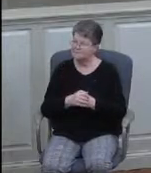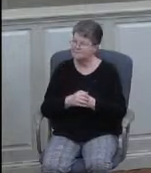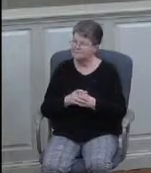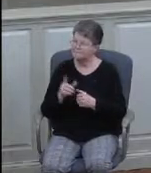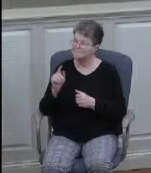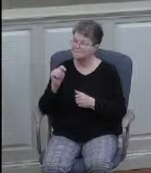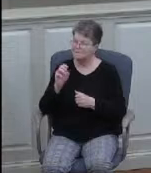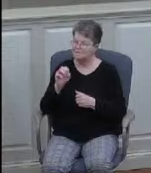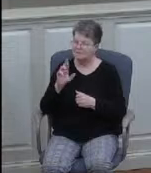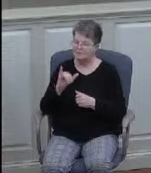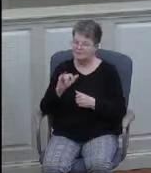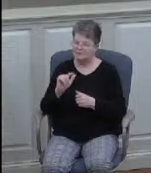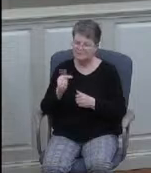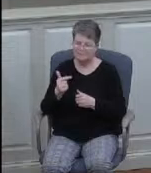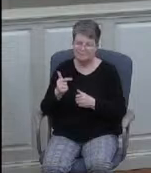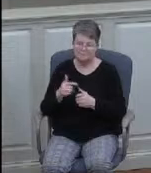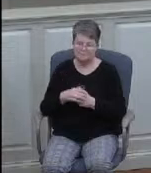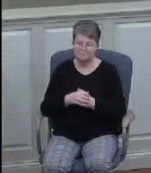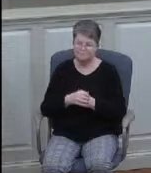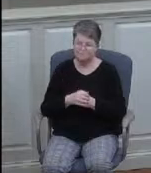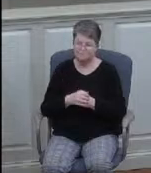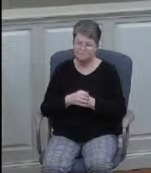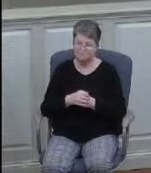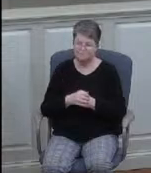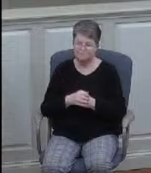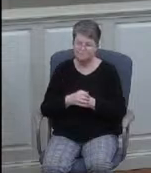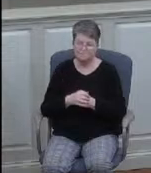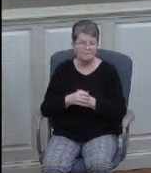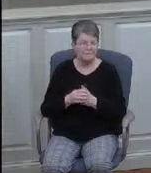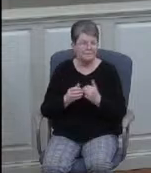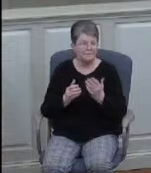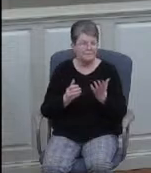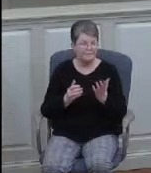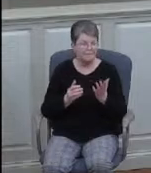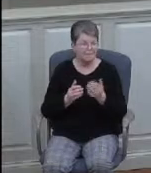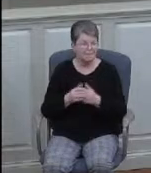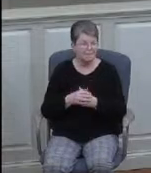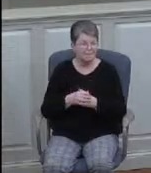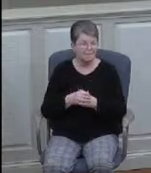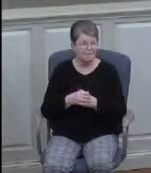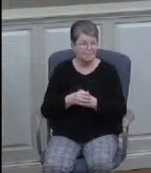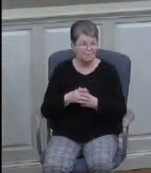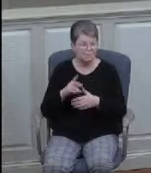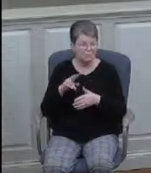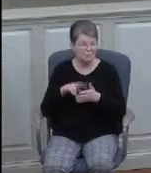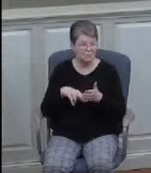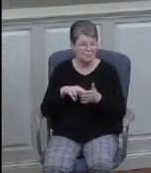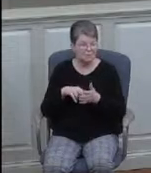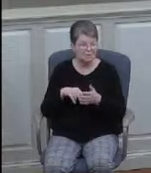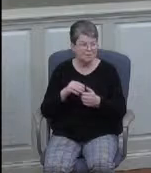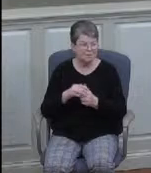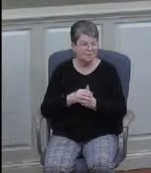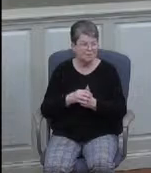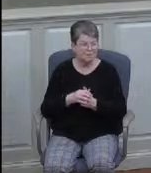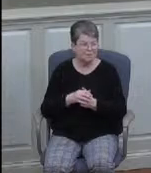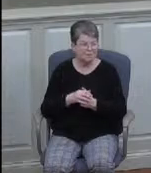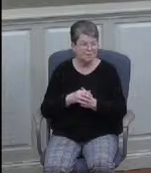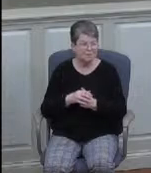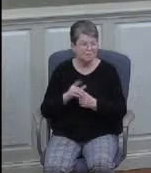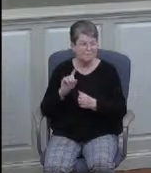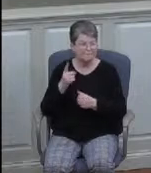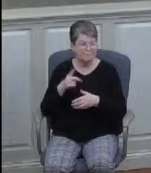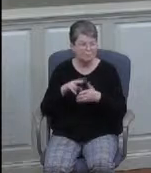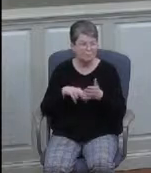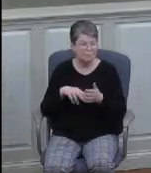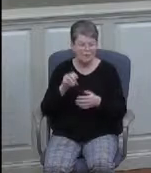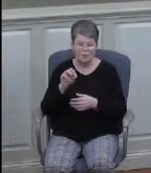Second. Probably moved in second. Madam Clerk, oh, you got to read this one, do you? This is the first